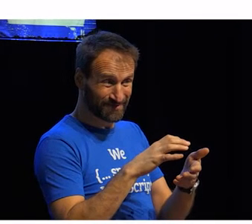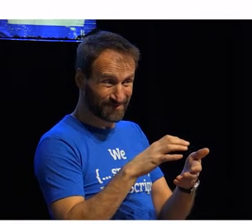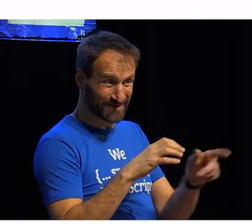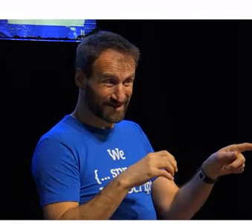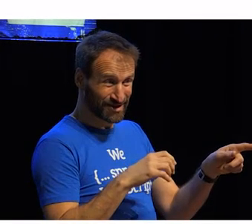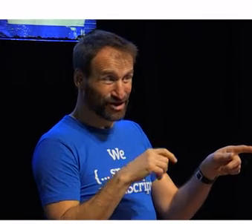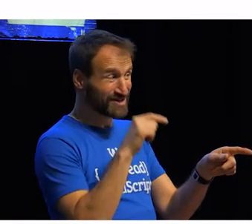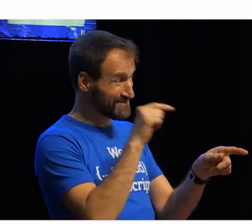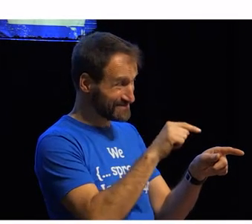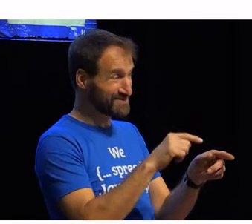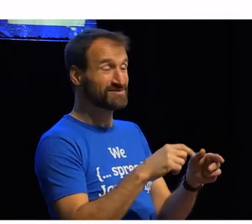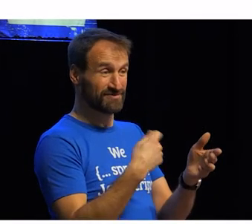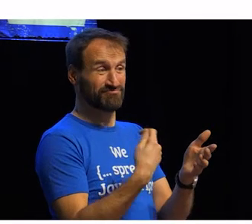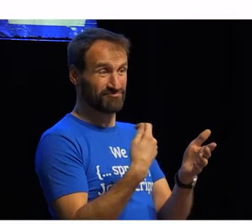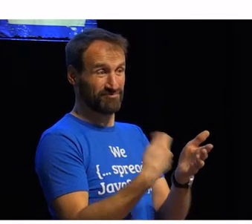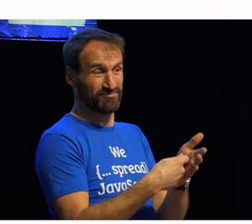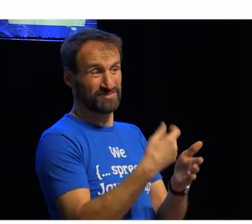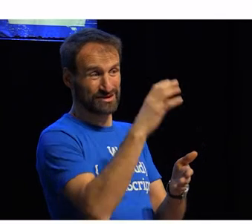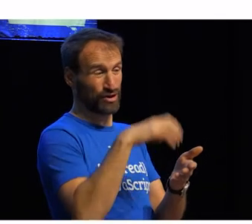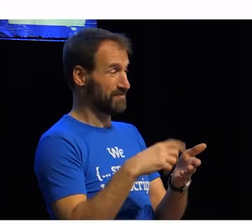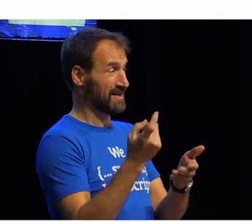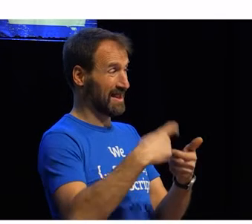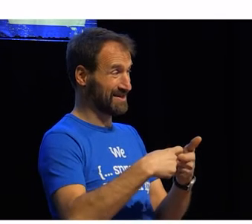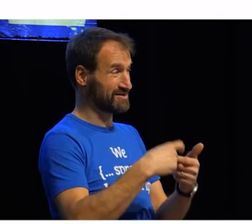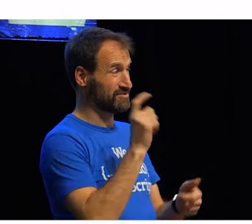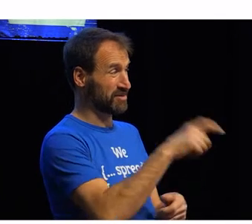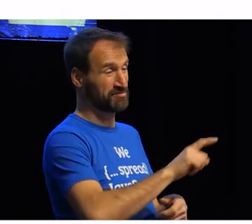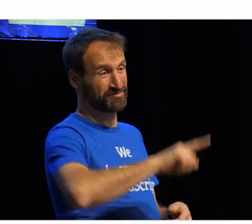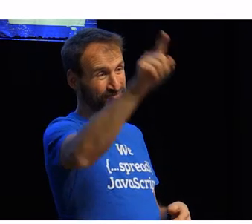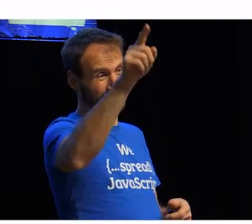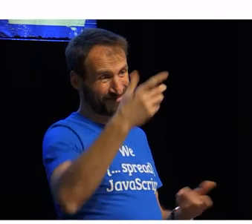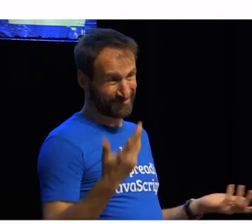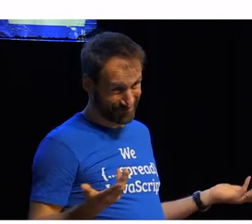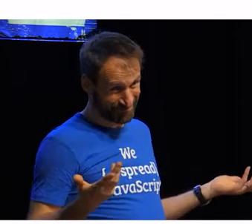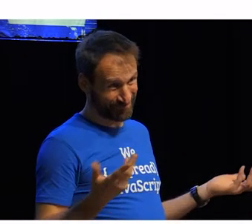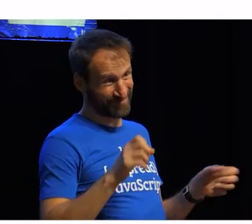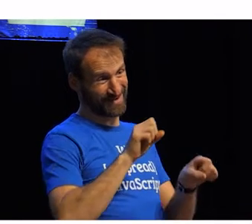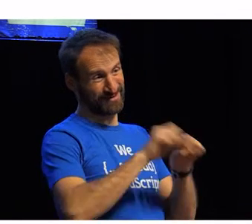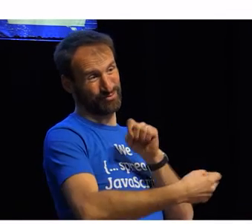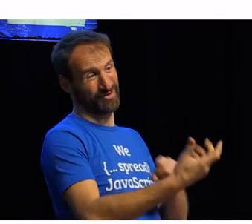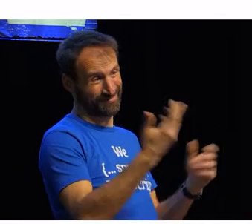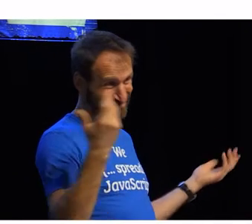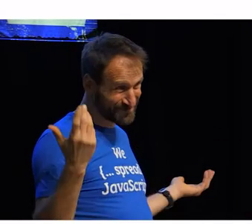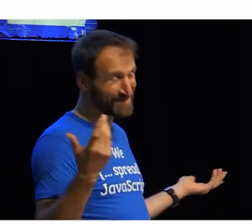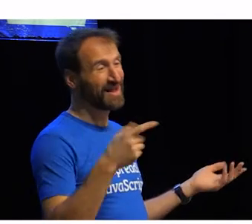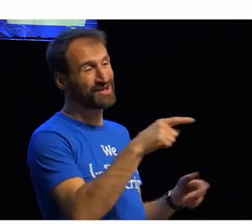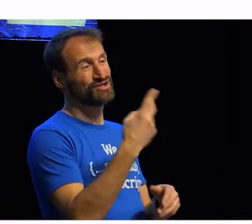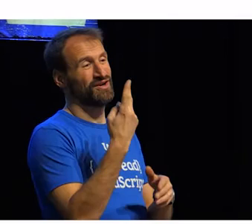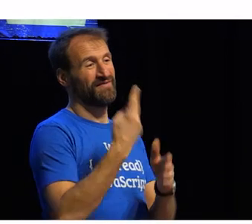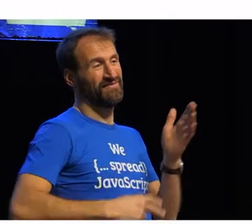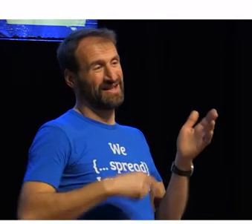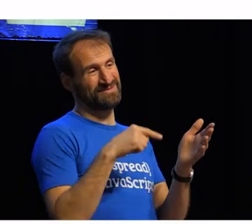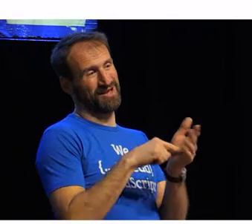thing to call in script and I get a link here and we got our alert so vulnerability number two okay so